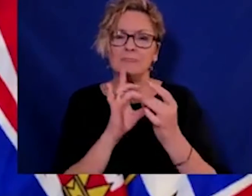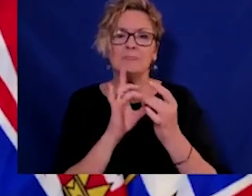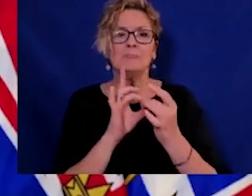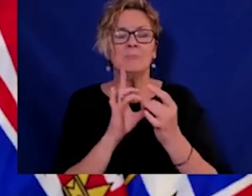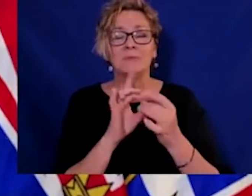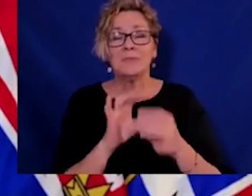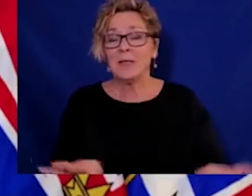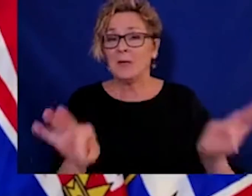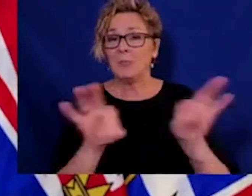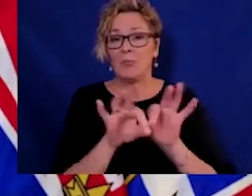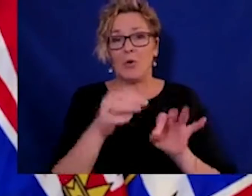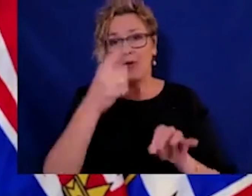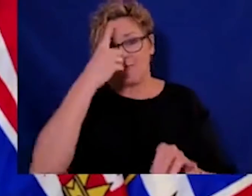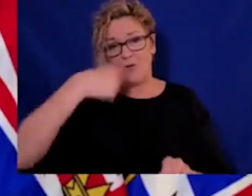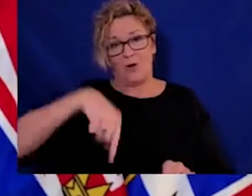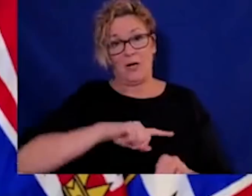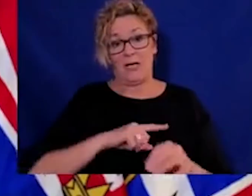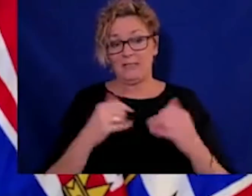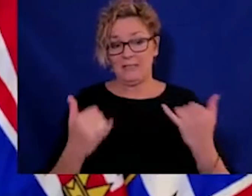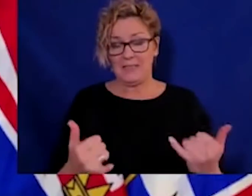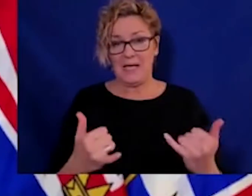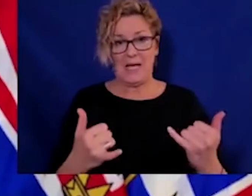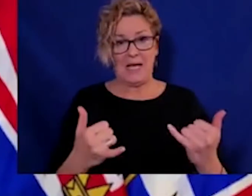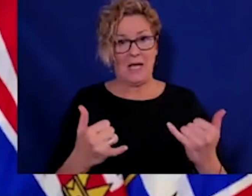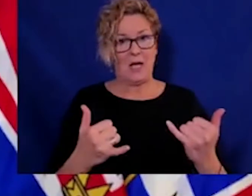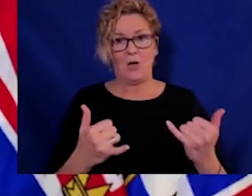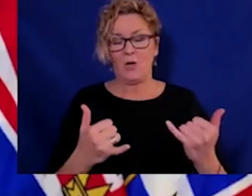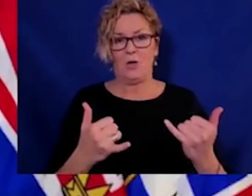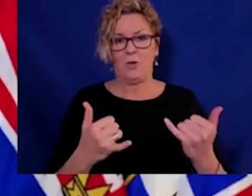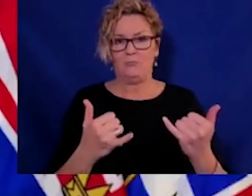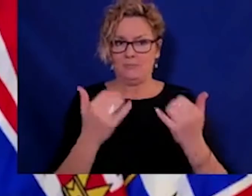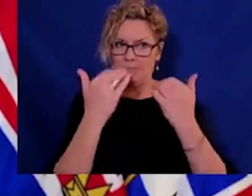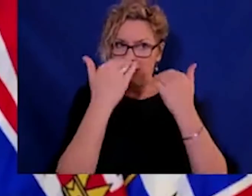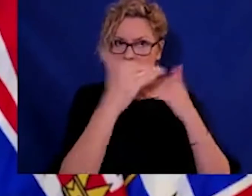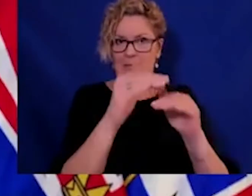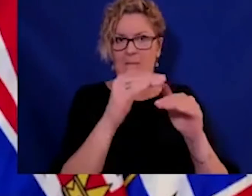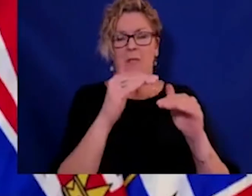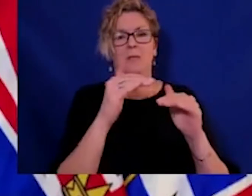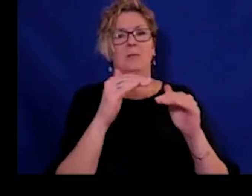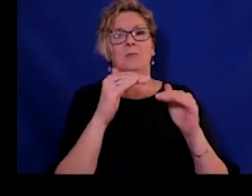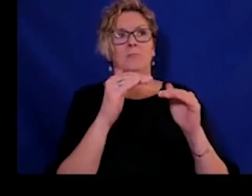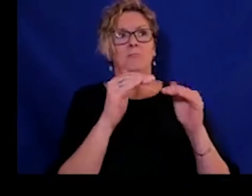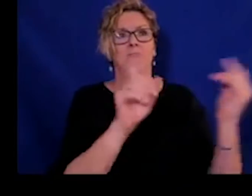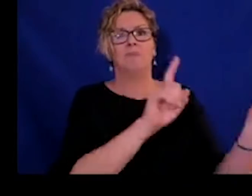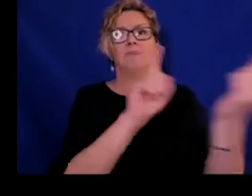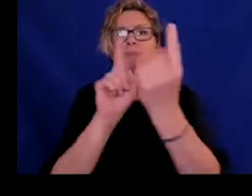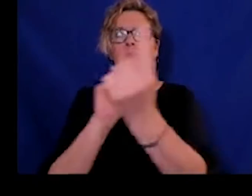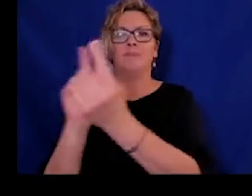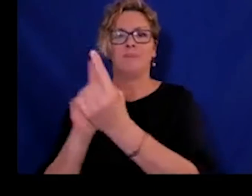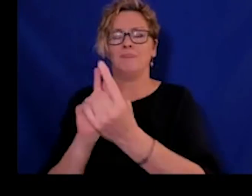one bubble. We used to have the ability to have that team bubble.